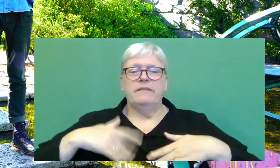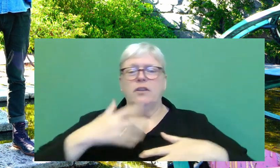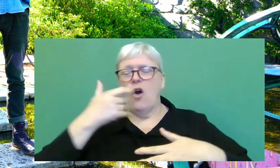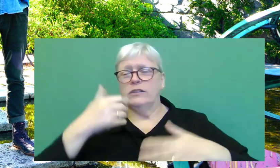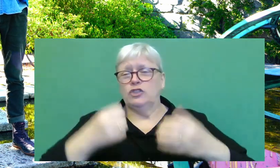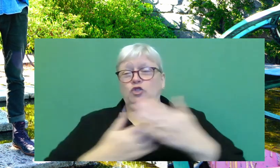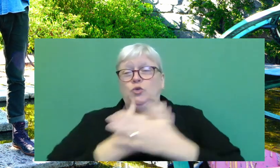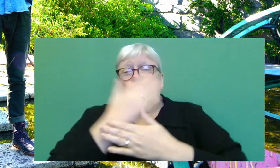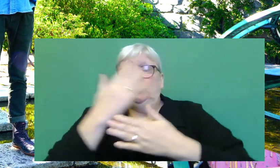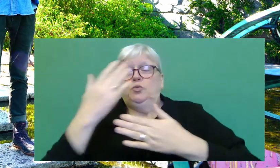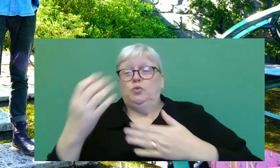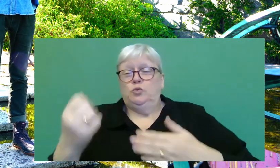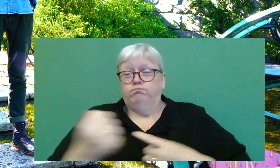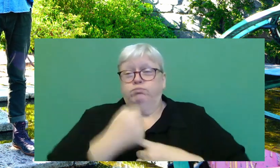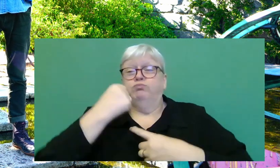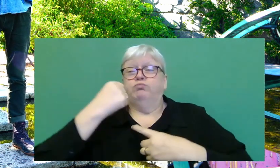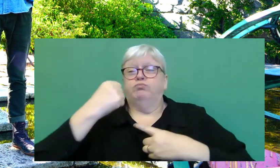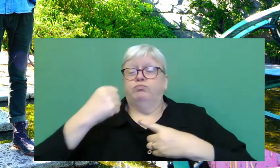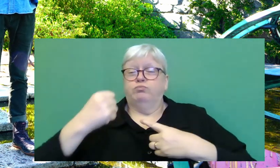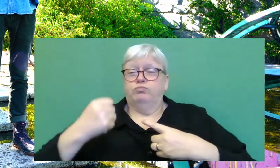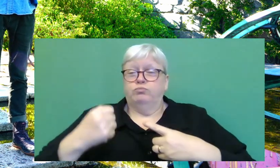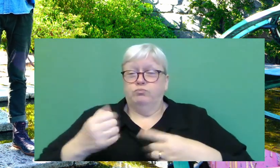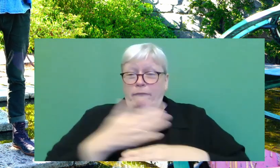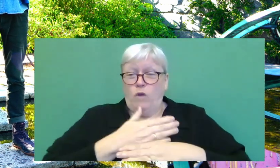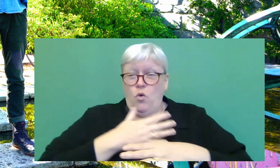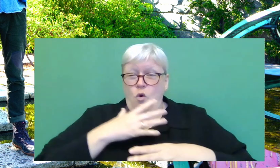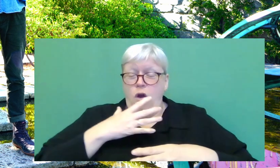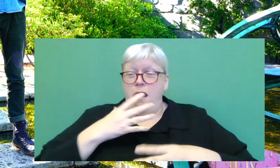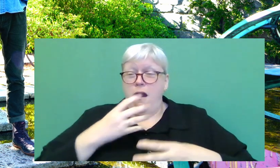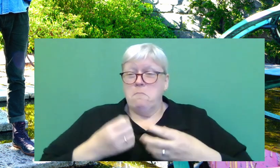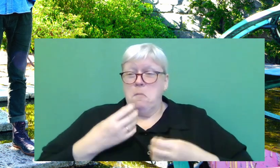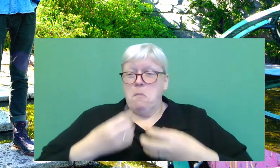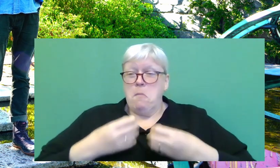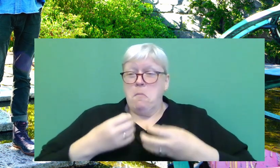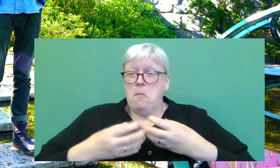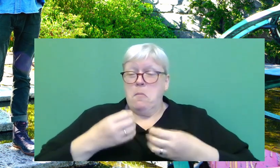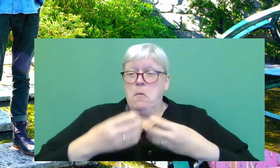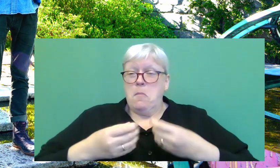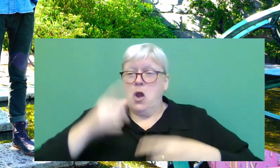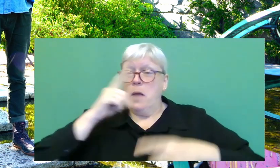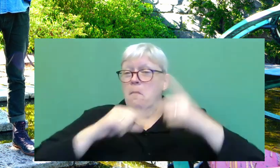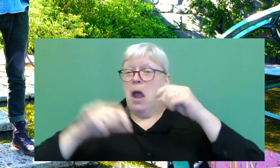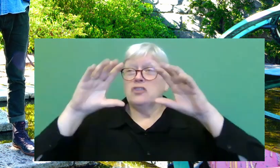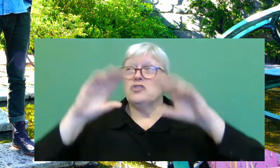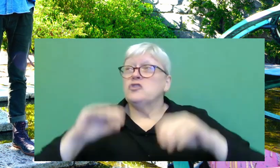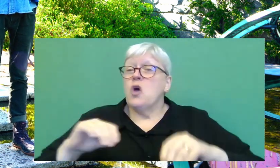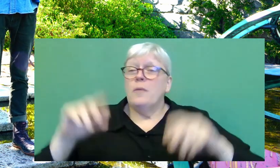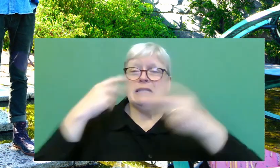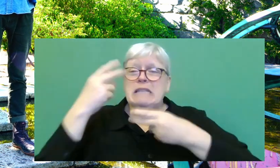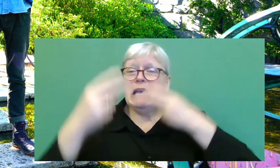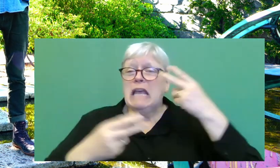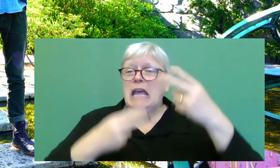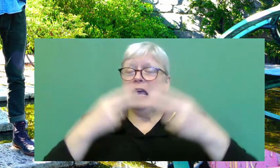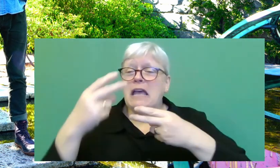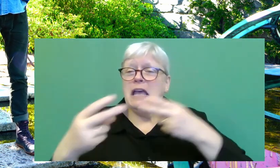smoking, before the birds know to stop singing and be forever silent, before the embargo on